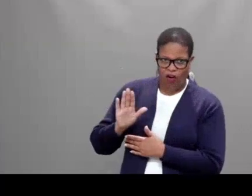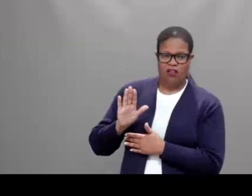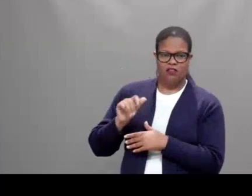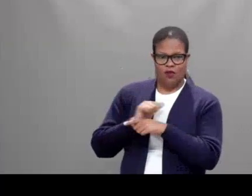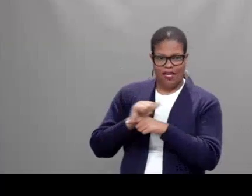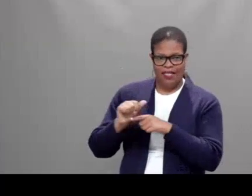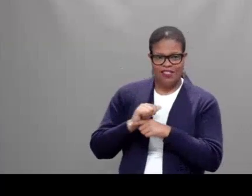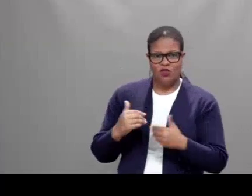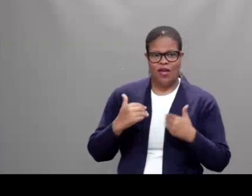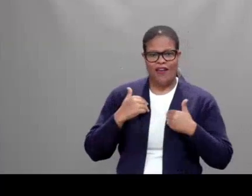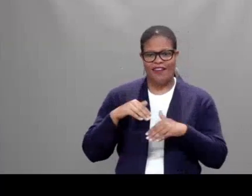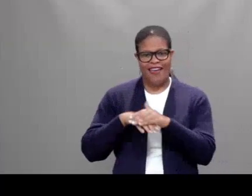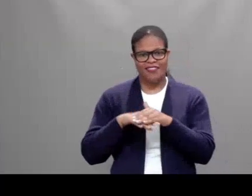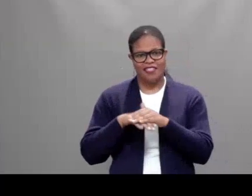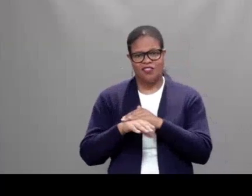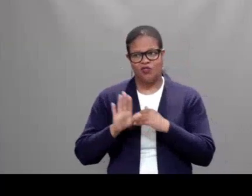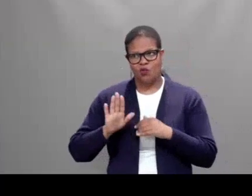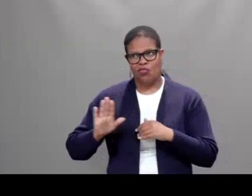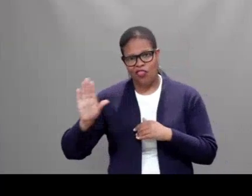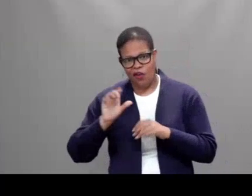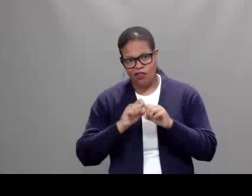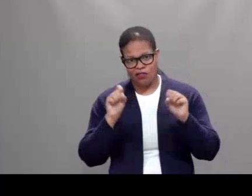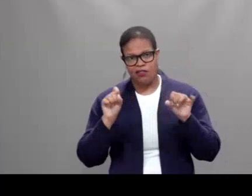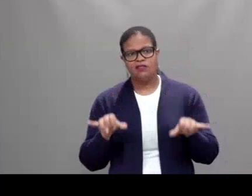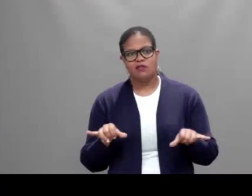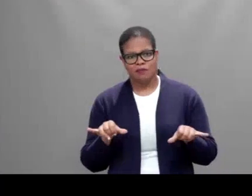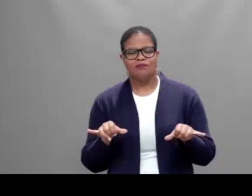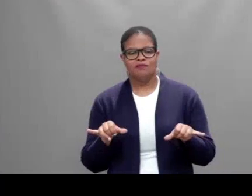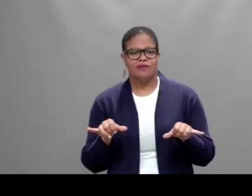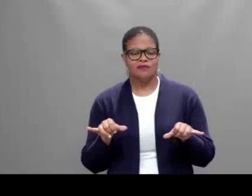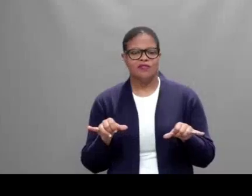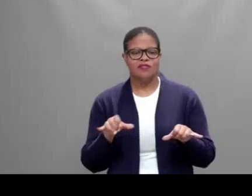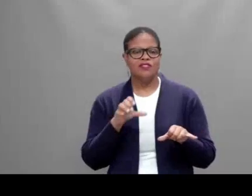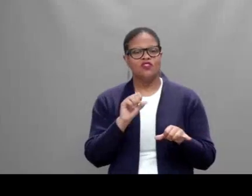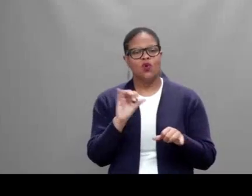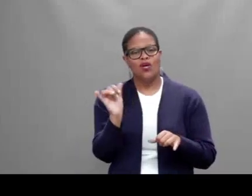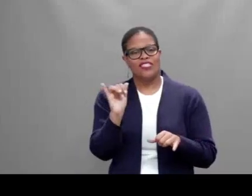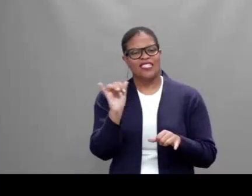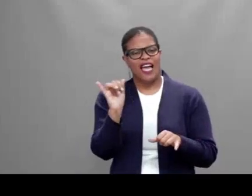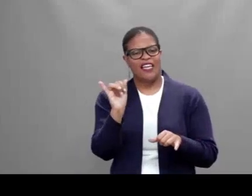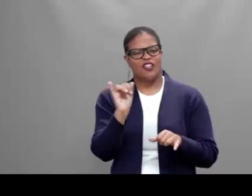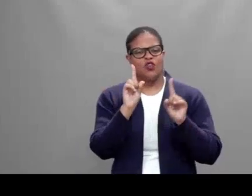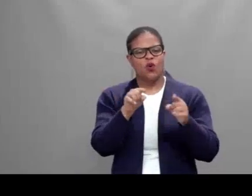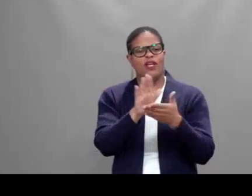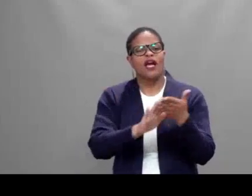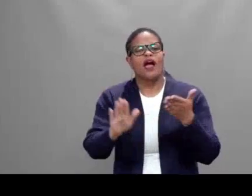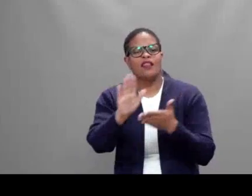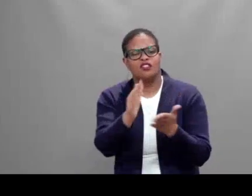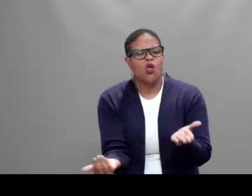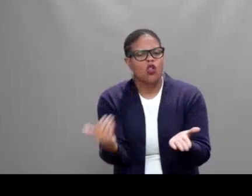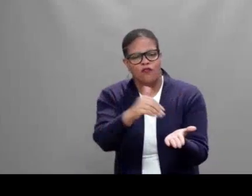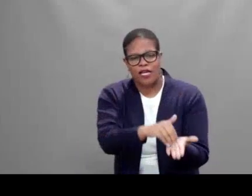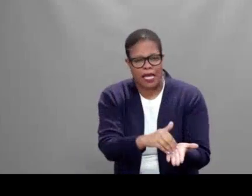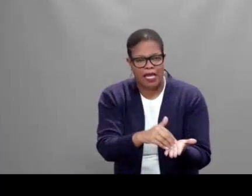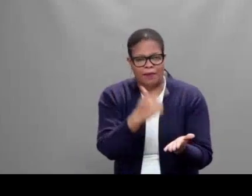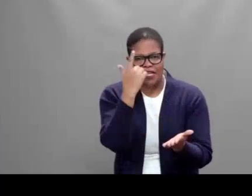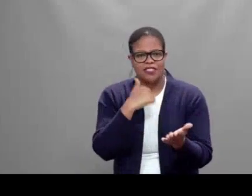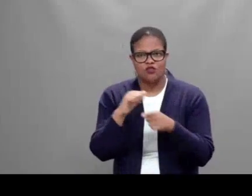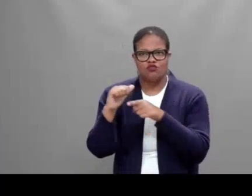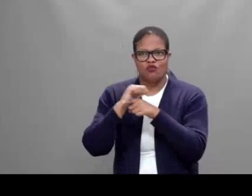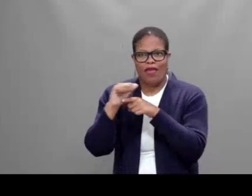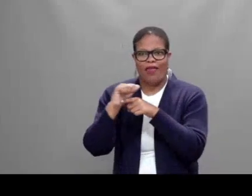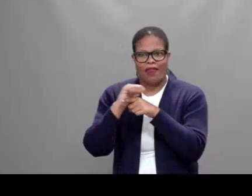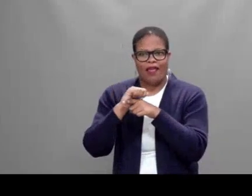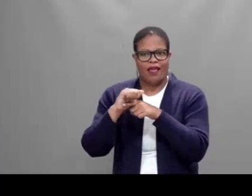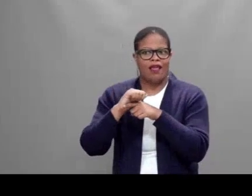in order to have access to their systems. And so it's almost like you're going to college all over again because you're, getting